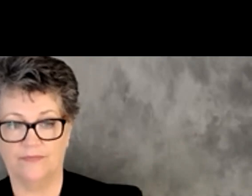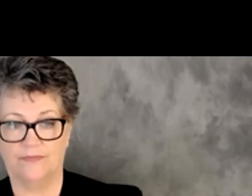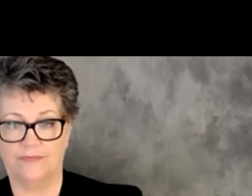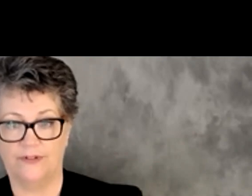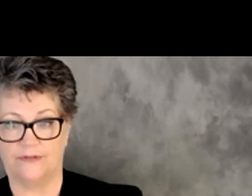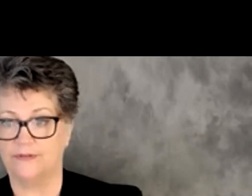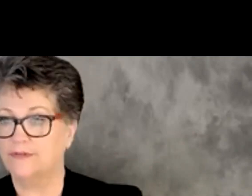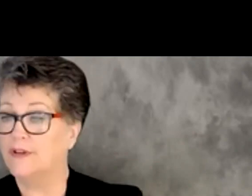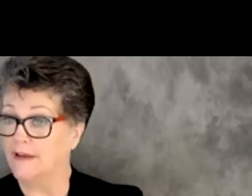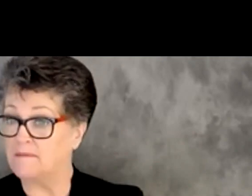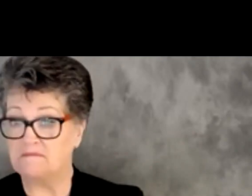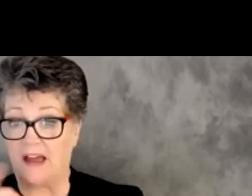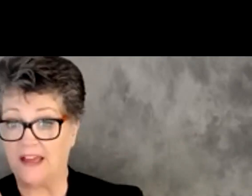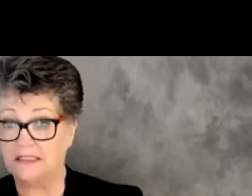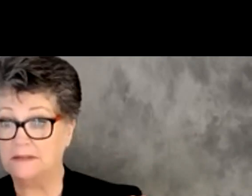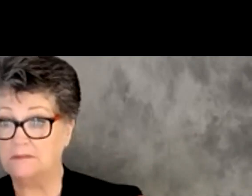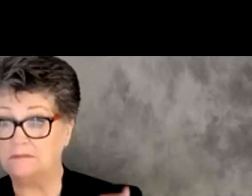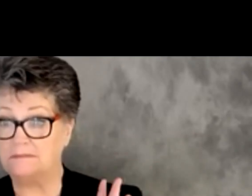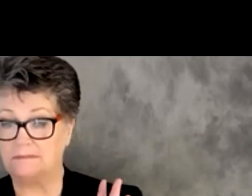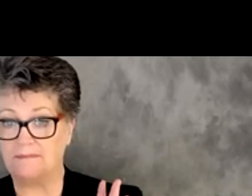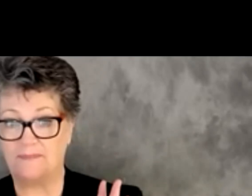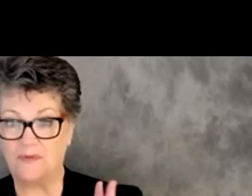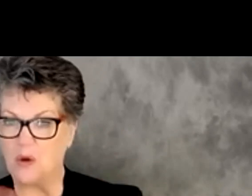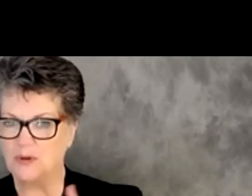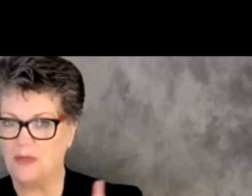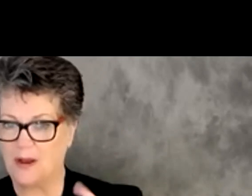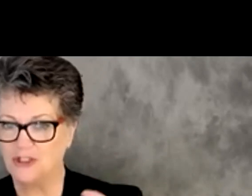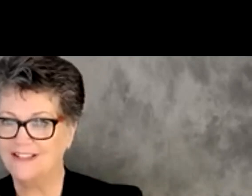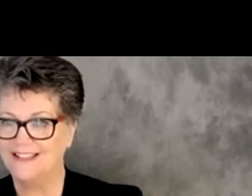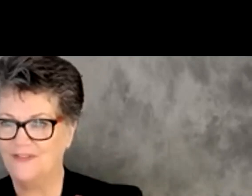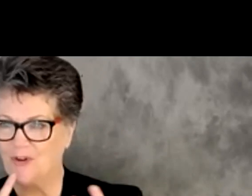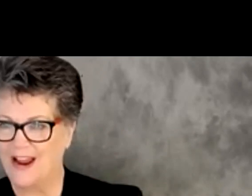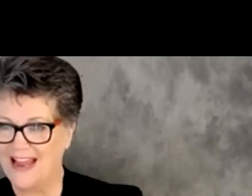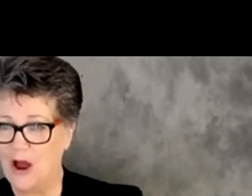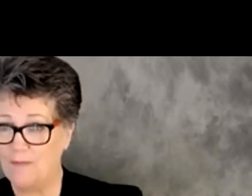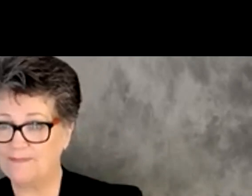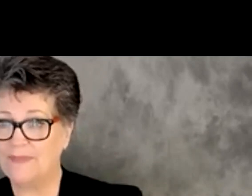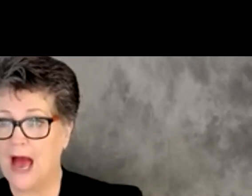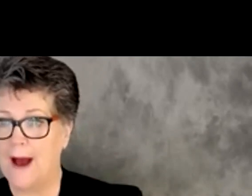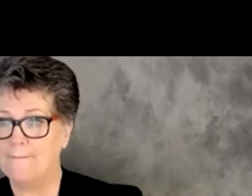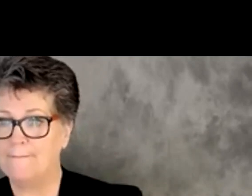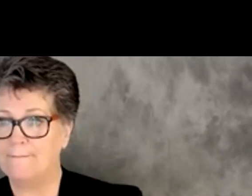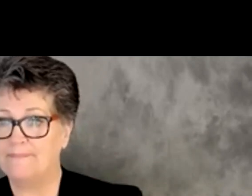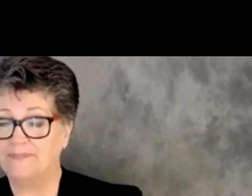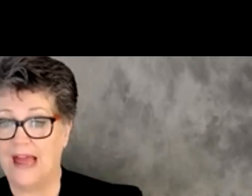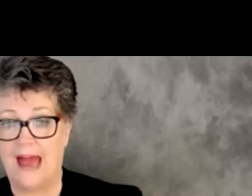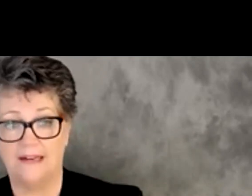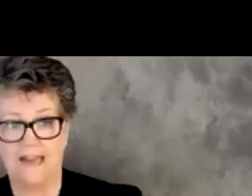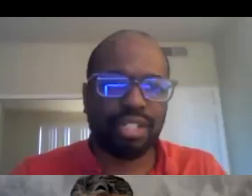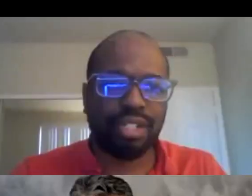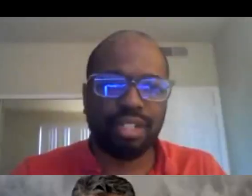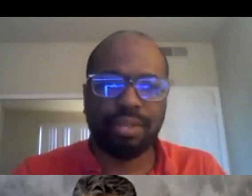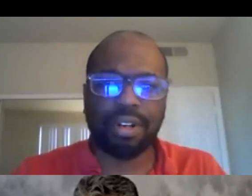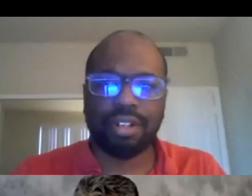All right, I think that's those are the questions for right now. And then I think Patty